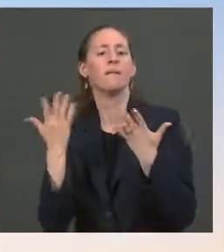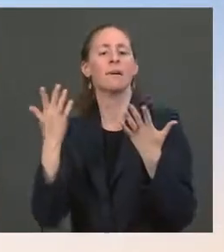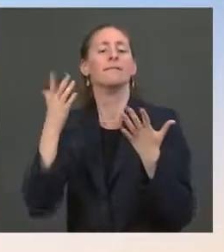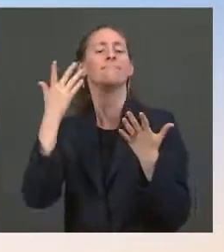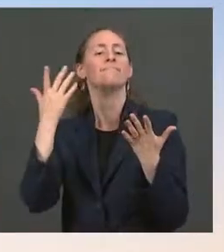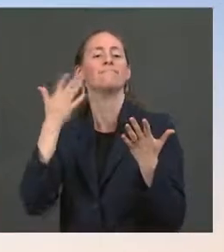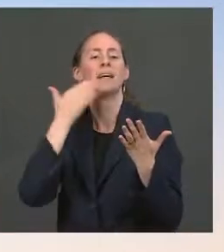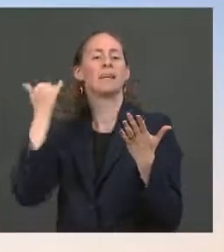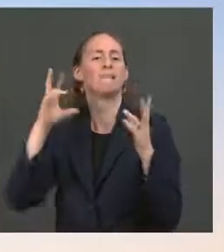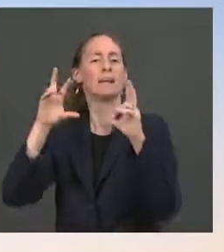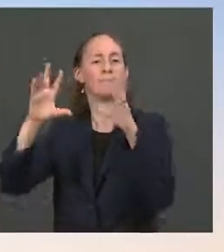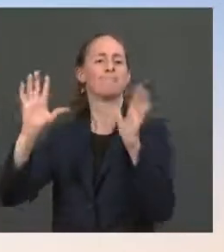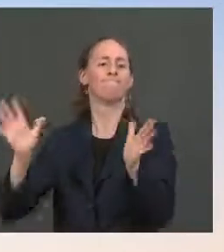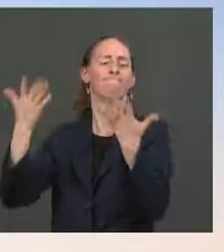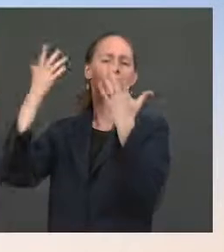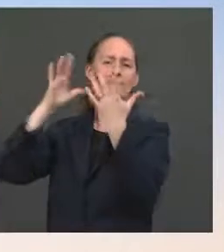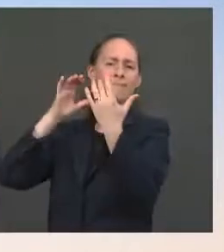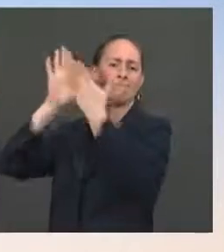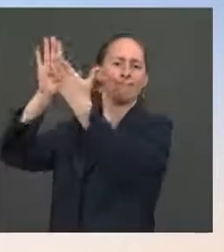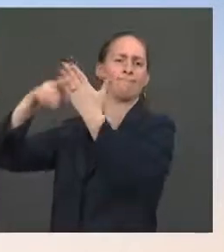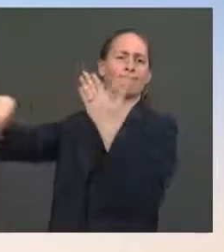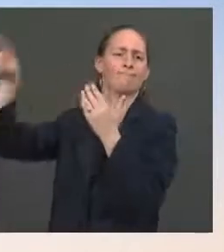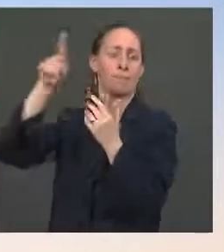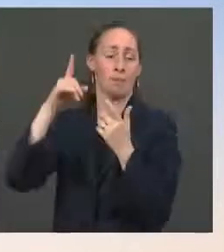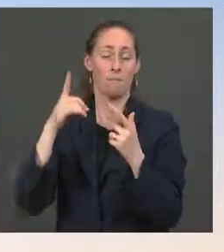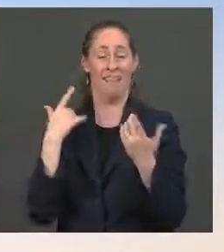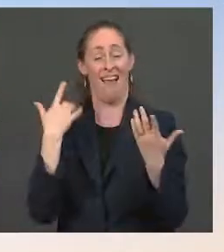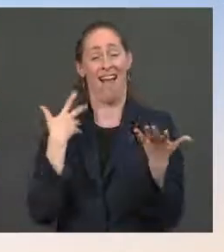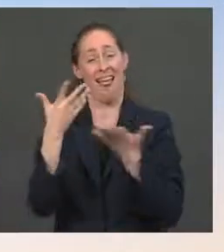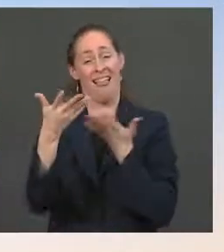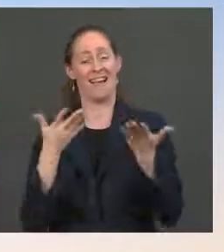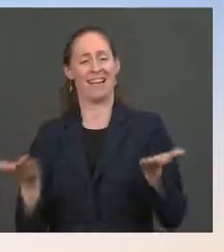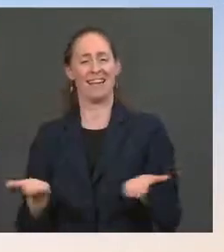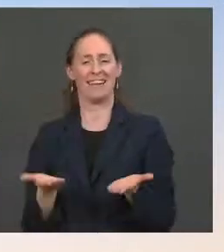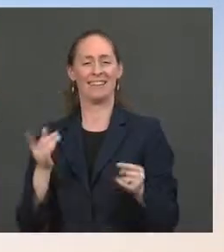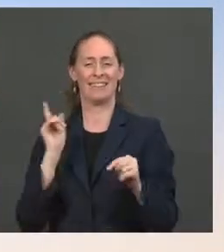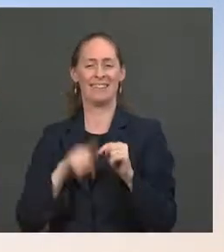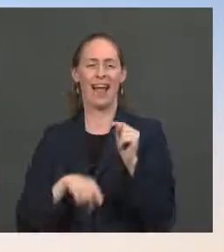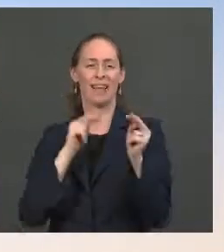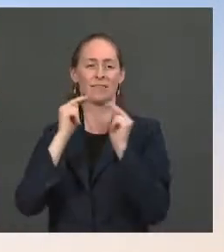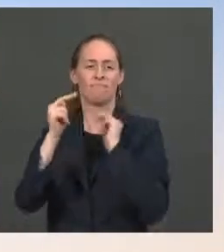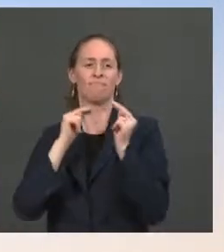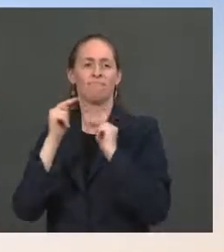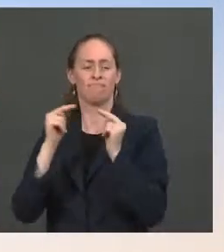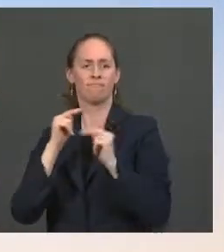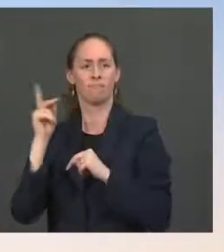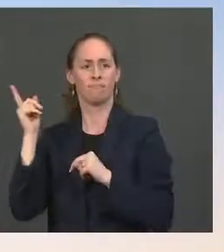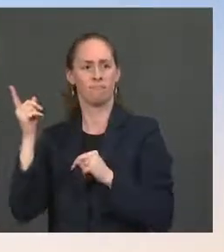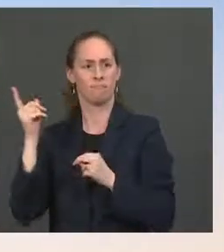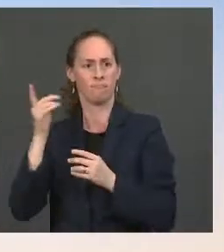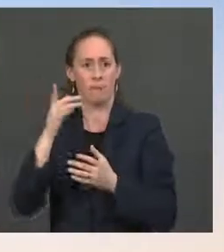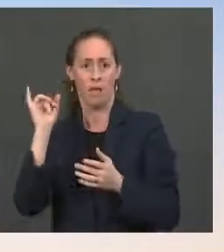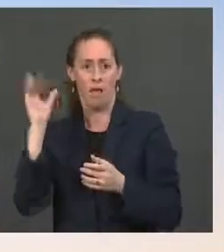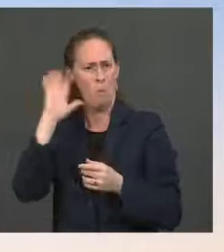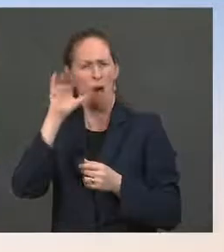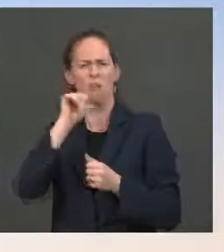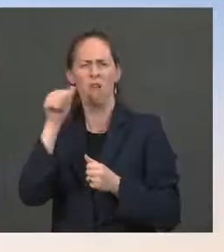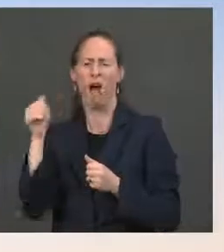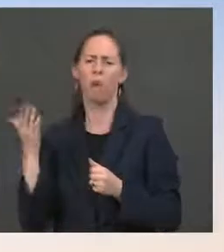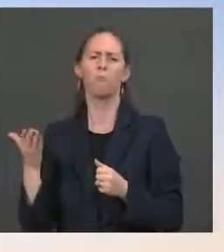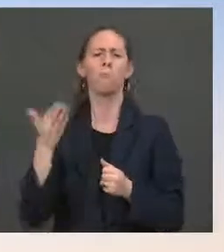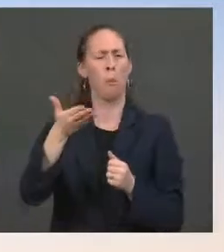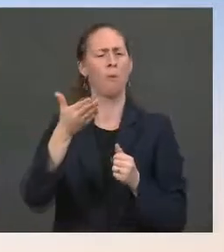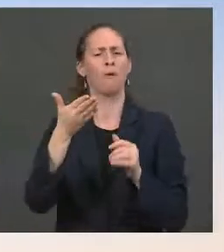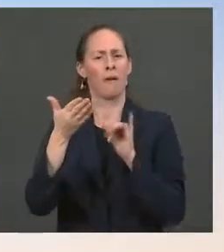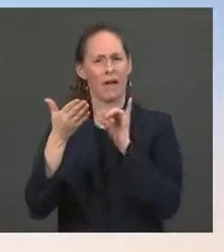climate crisis. I'm not going to negotiate from here, but obviously the president would not have proposed them if he did not think they were a priority to him.